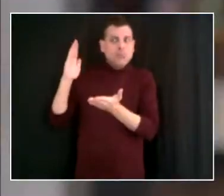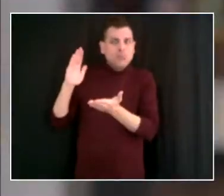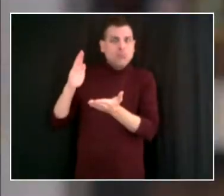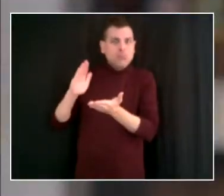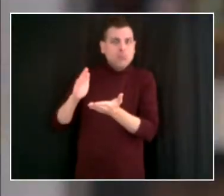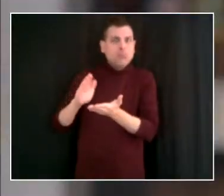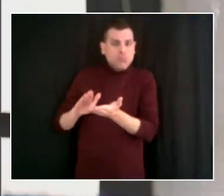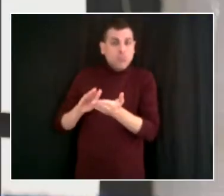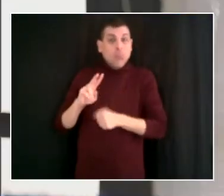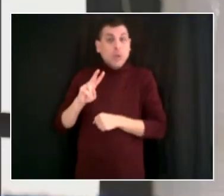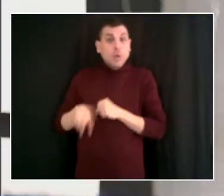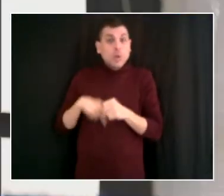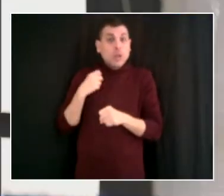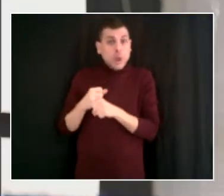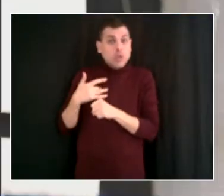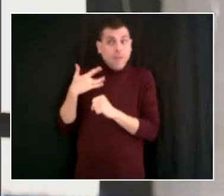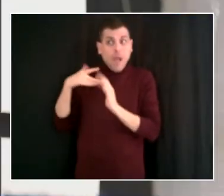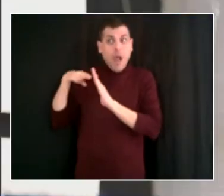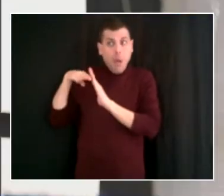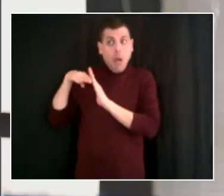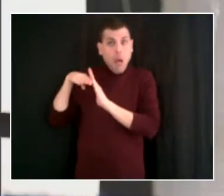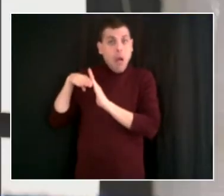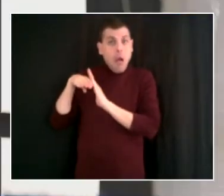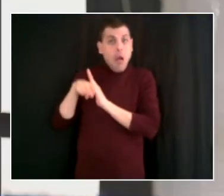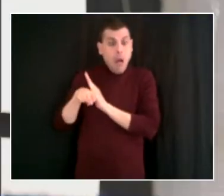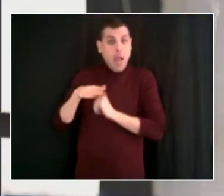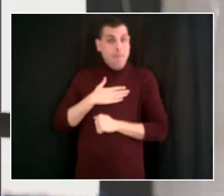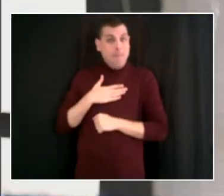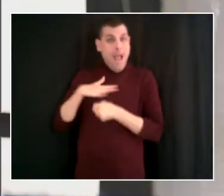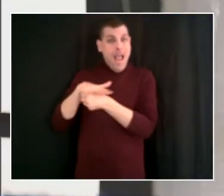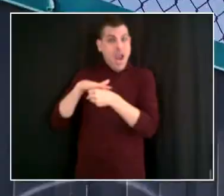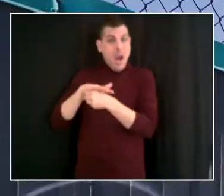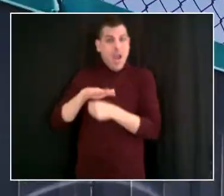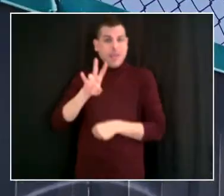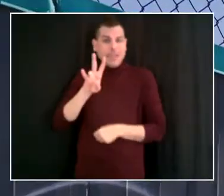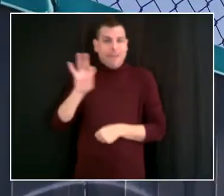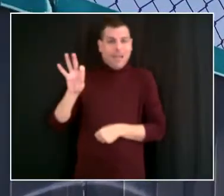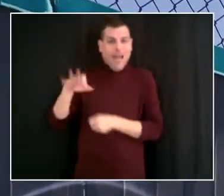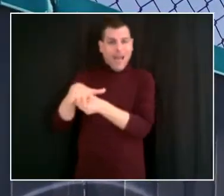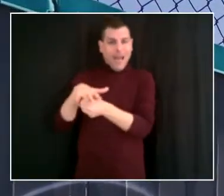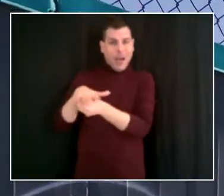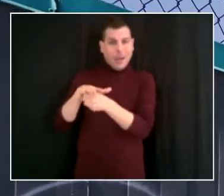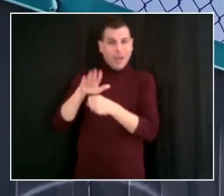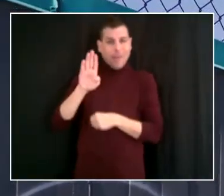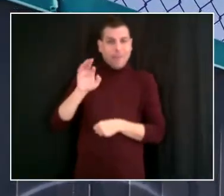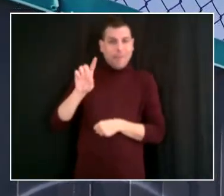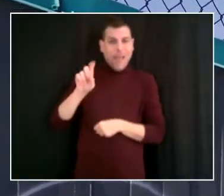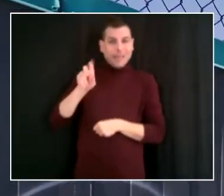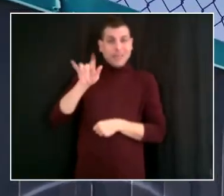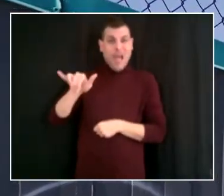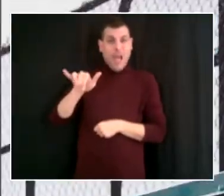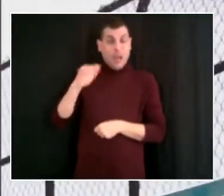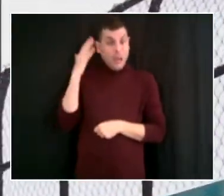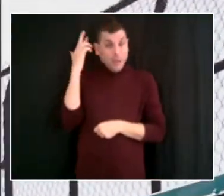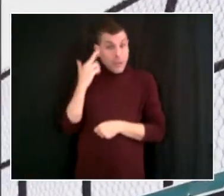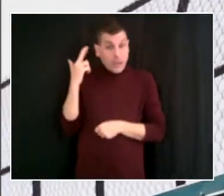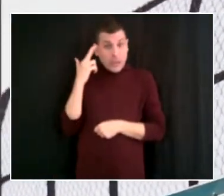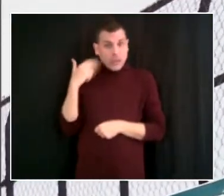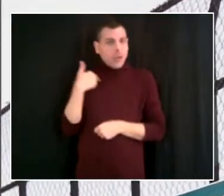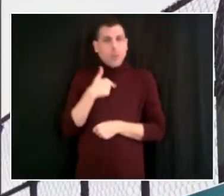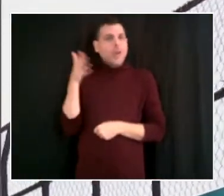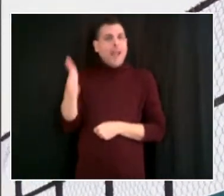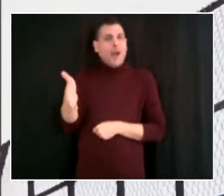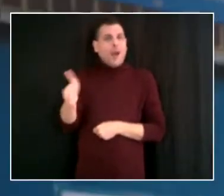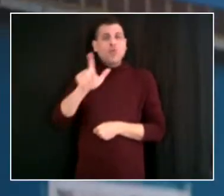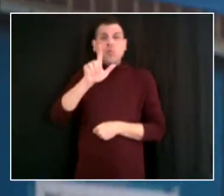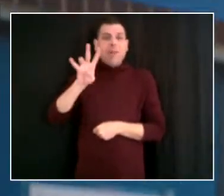been going on a downward trend in the 79 in Bed-Stuy, and that's due to all our hard work. We're here all the time. 24 hours a day. We're outside,